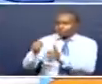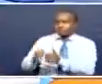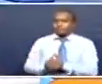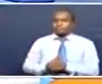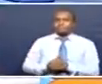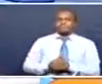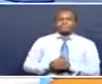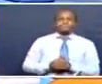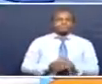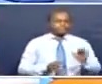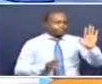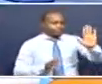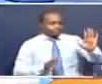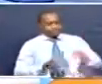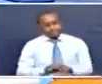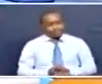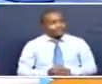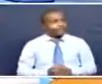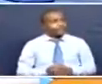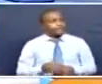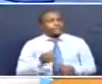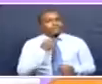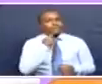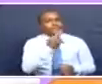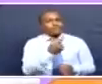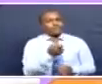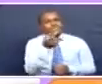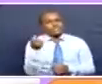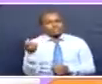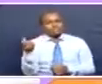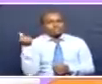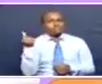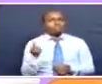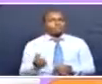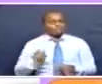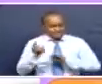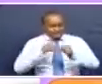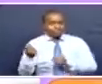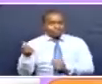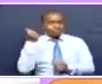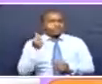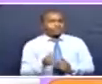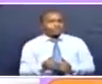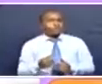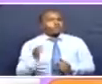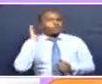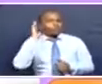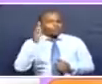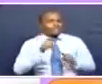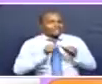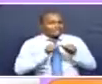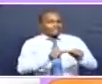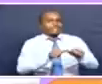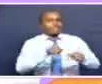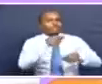you. What I've just done is a tip of the iceberg. It has dropped in the ocean. Meaning this morning, we are still going to